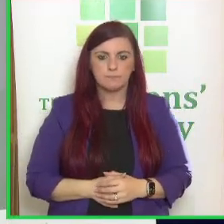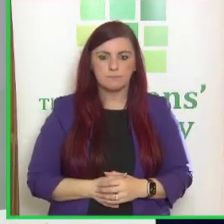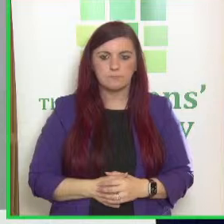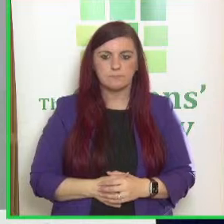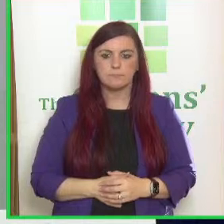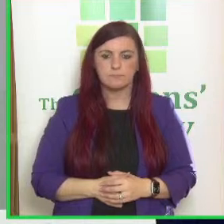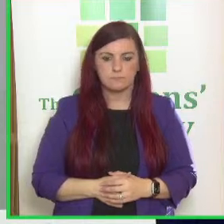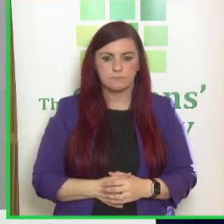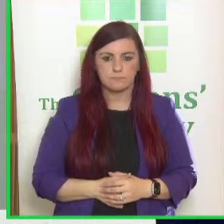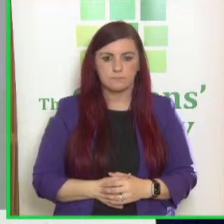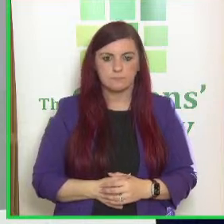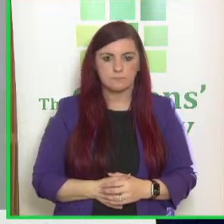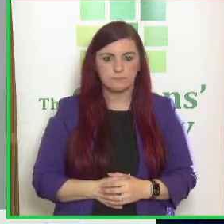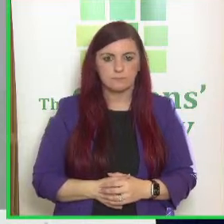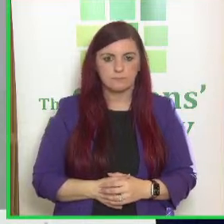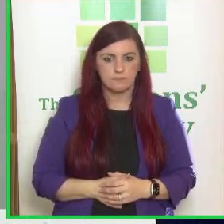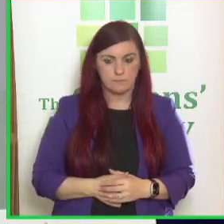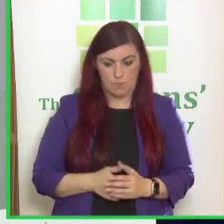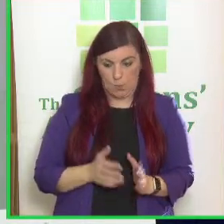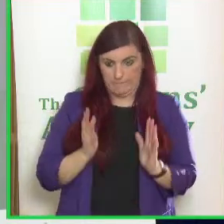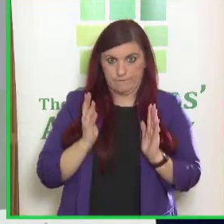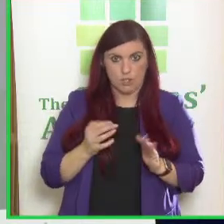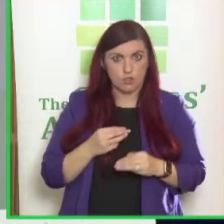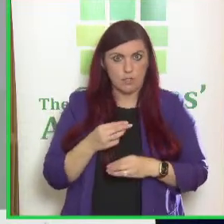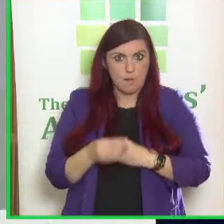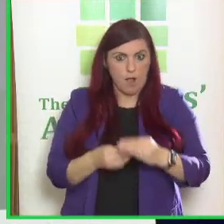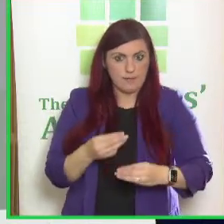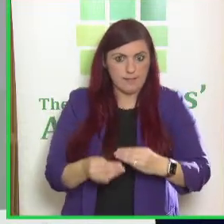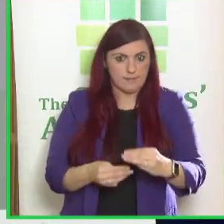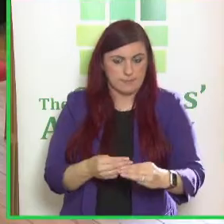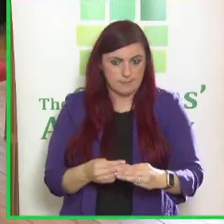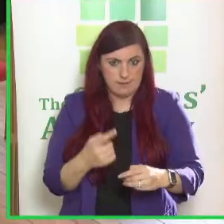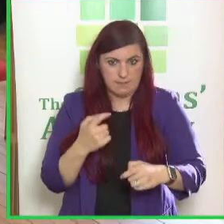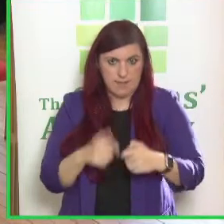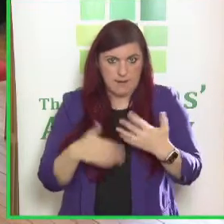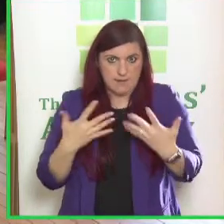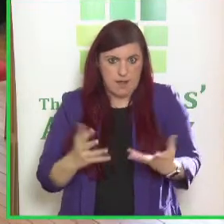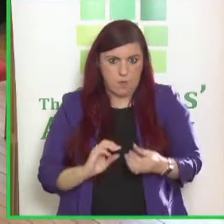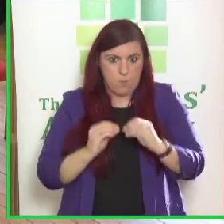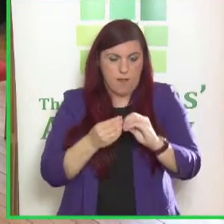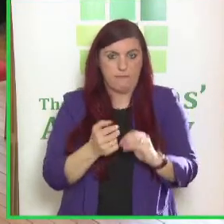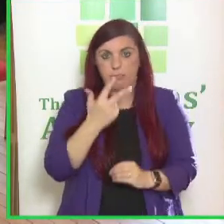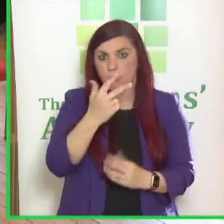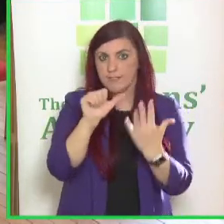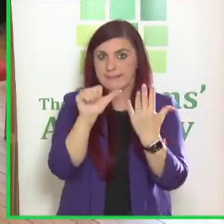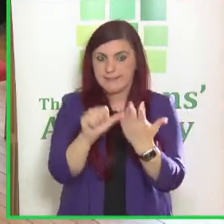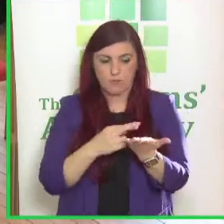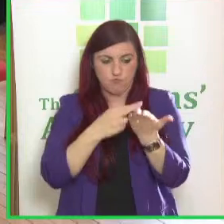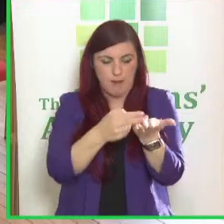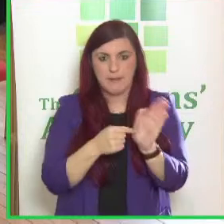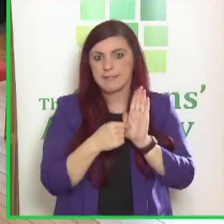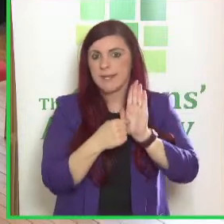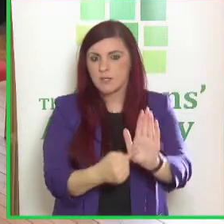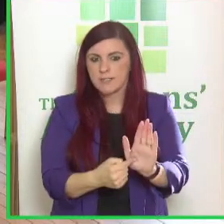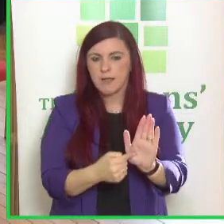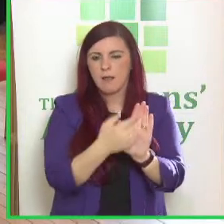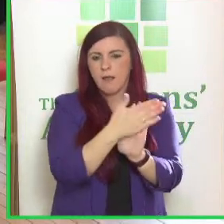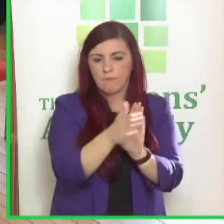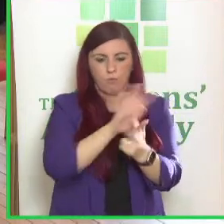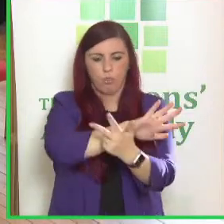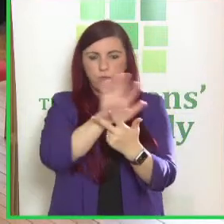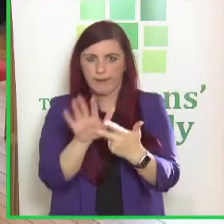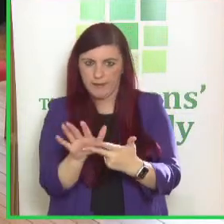At the conclusion of the process, ultimately, we have, as I've just said, 36 recommendations, and they do strand across the three